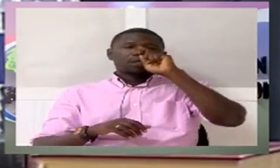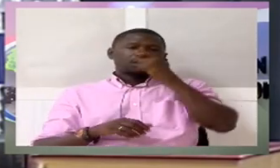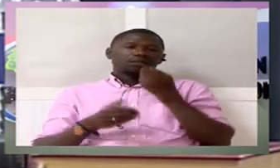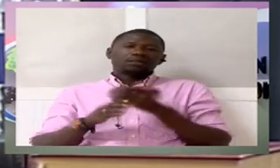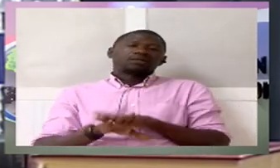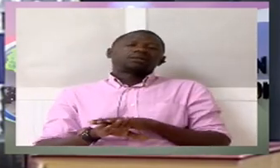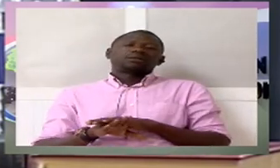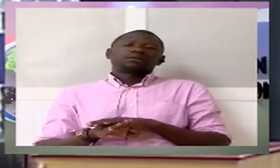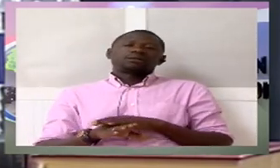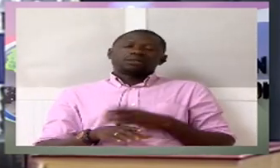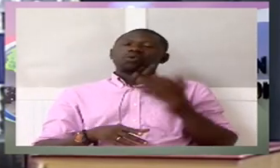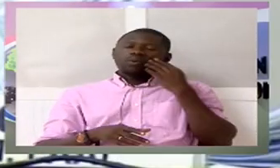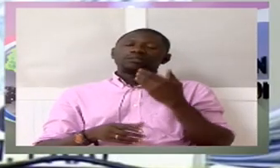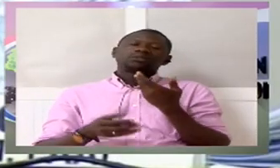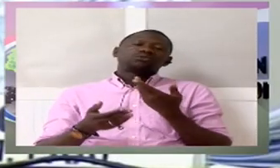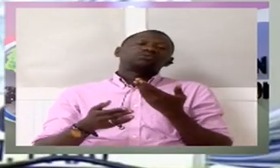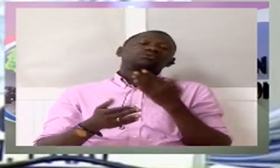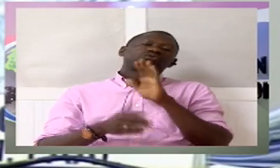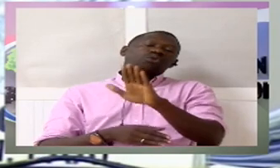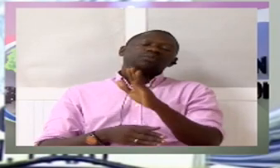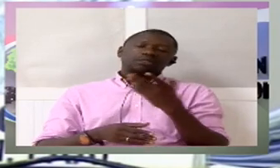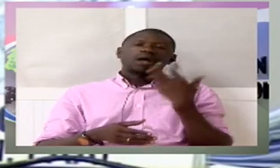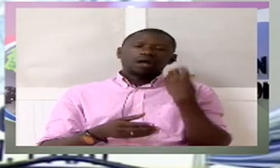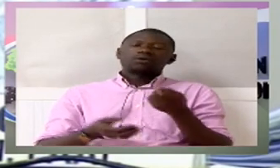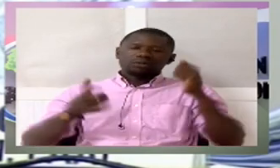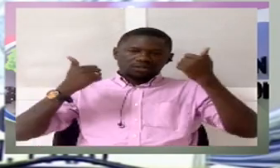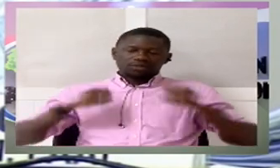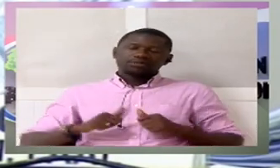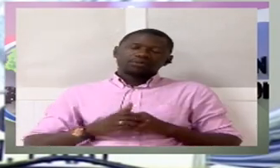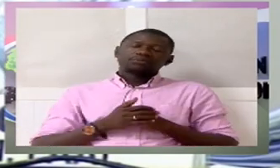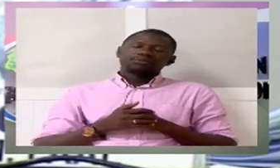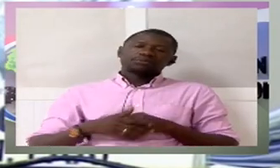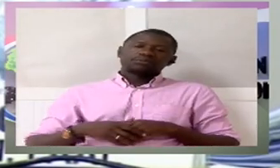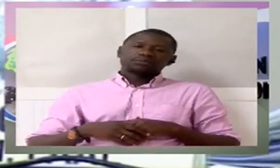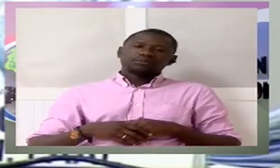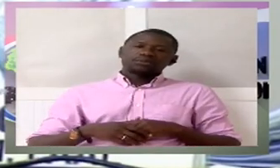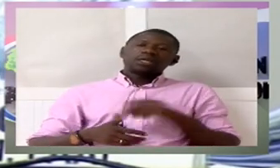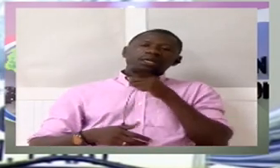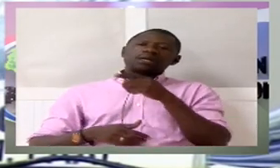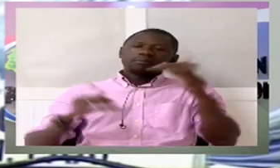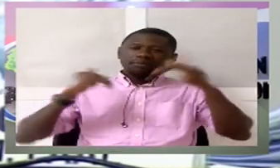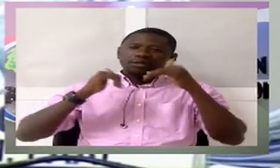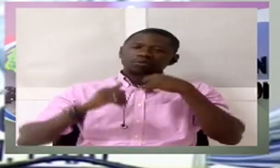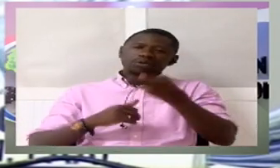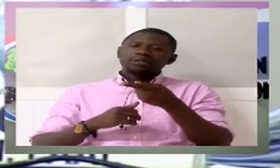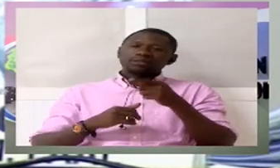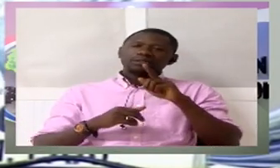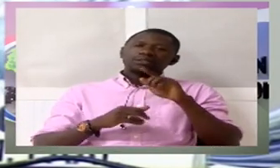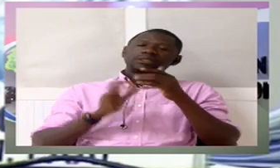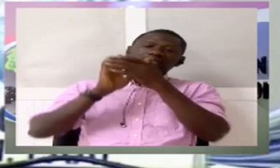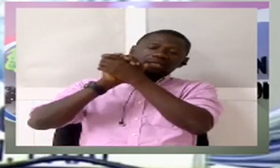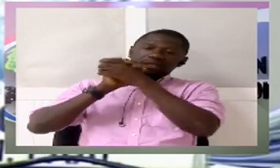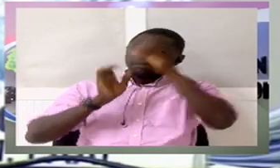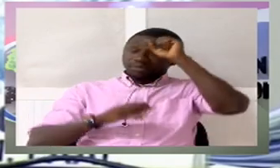stopped. But that was how it happened. And that meeting with Gaddafi, do you have anything to show for it?